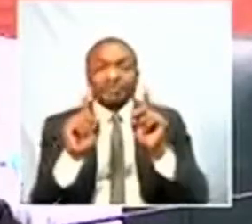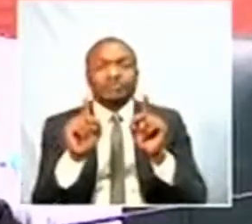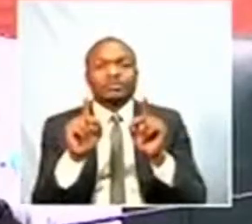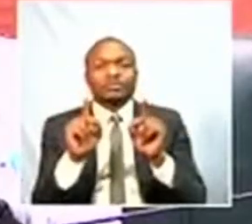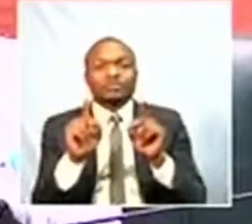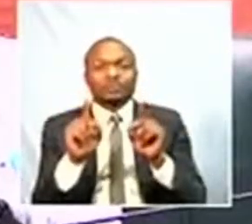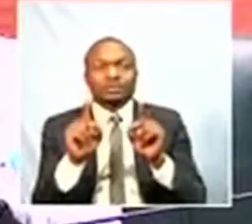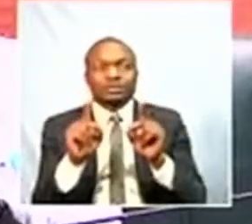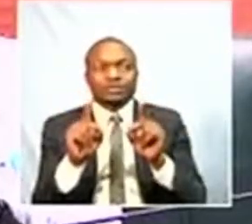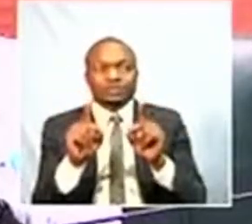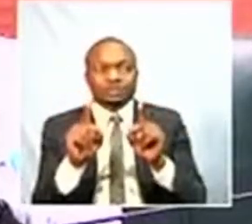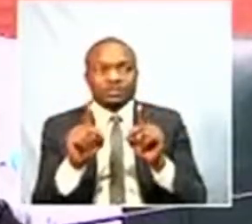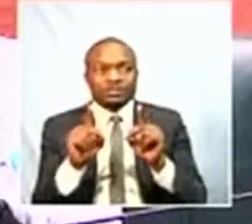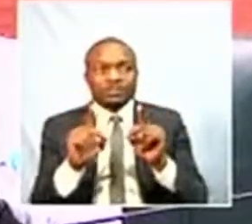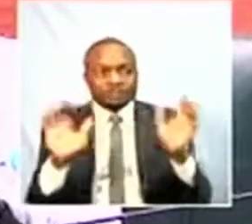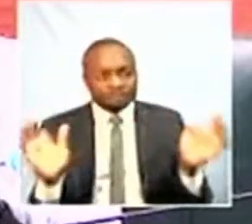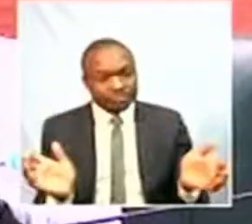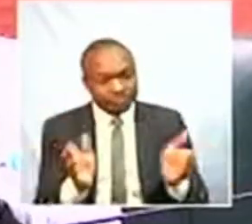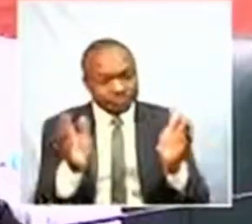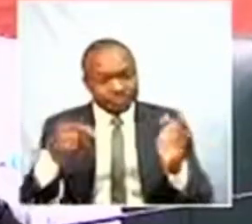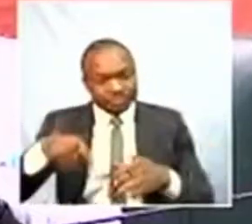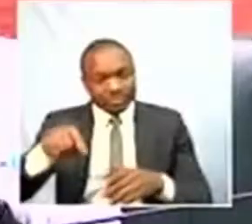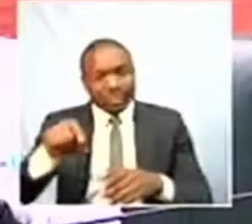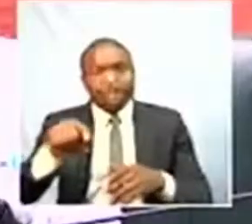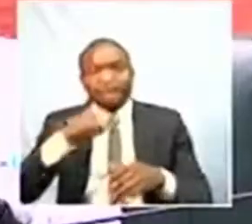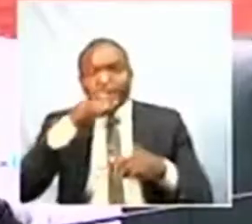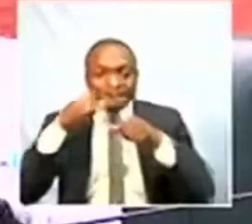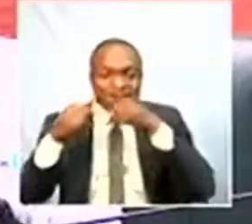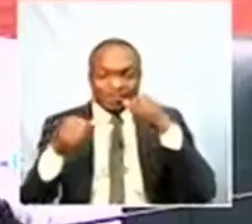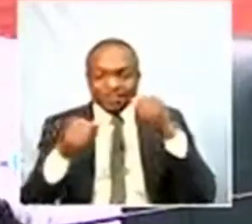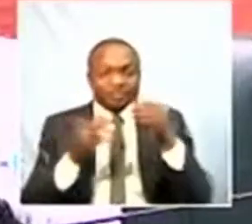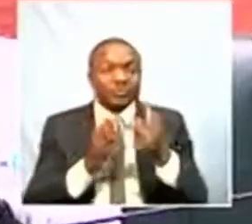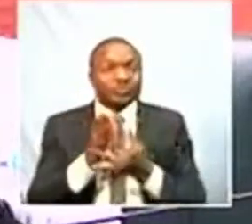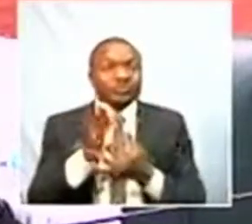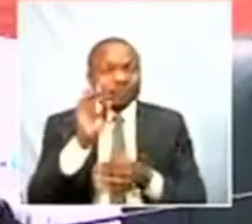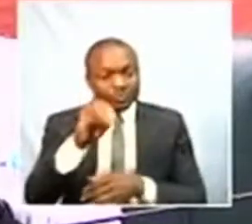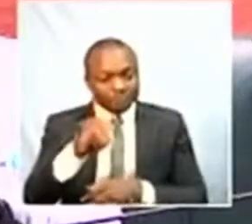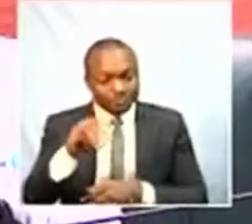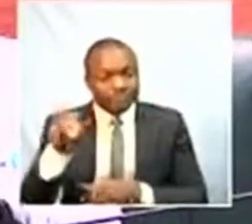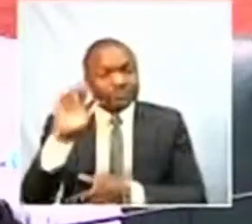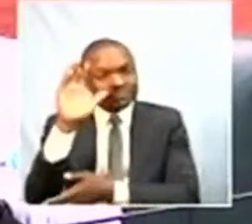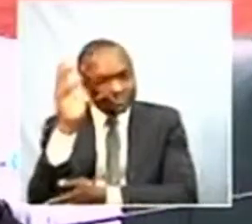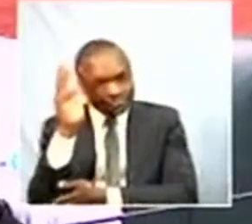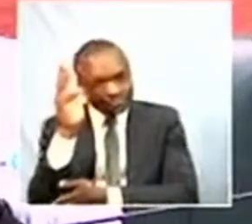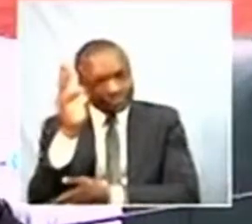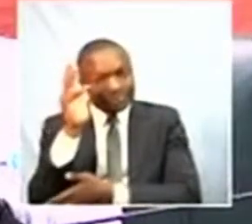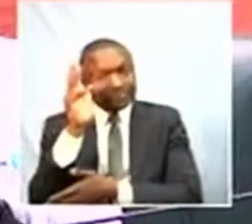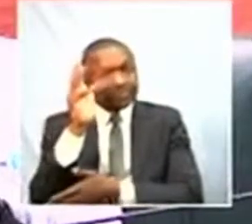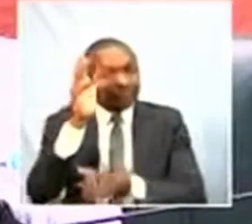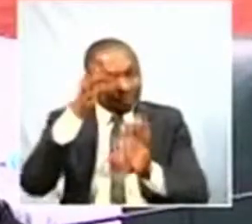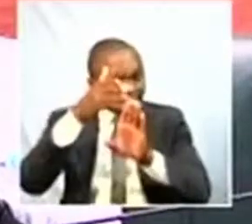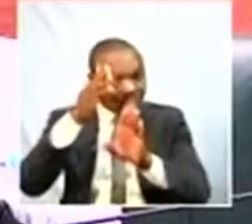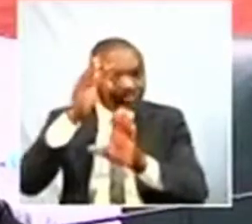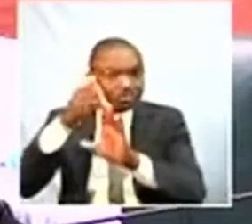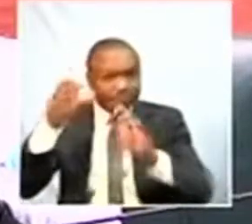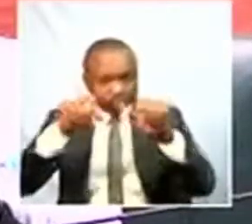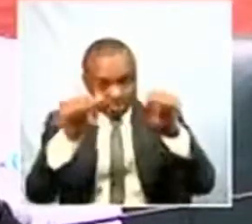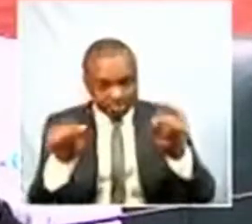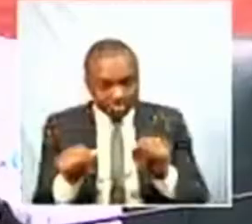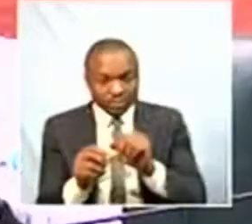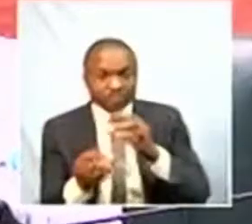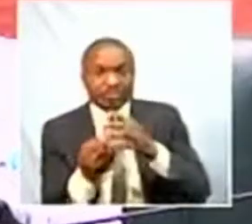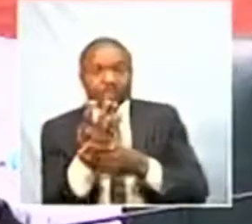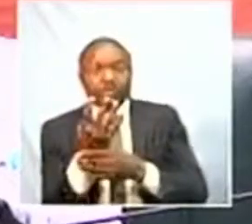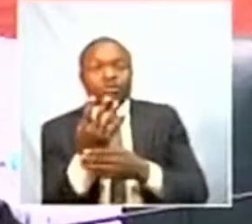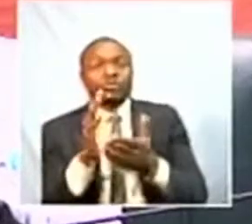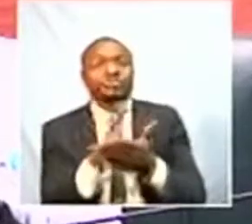public to encourage sustainable agriculture through planting of trees, in specific acacia that grows in a short